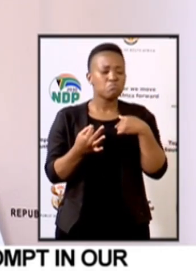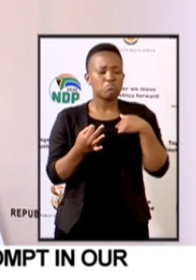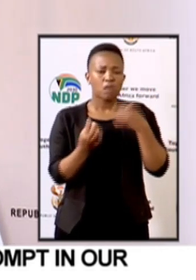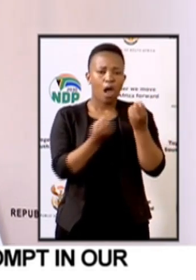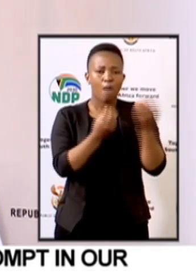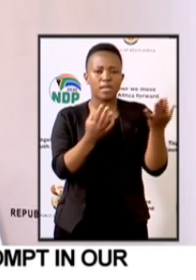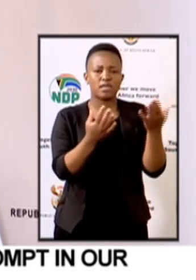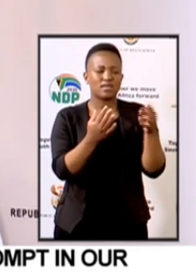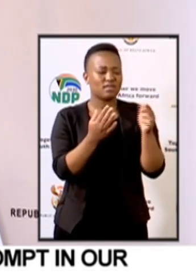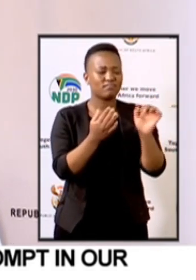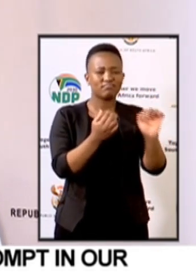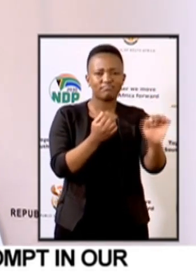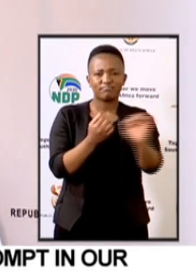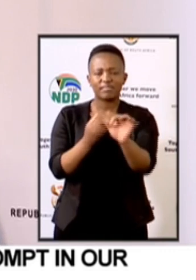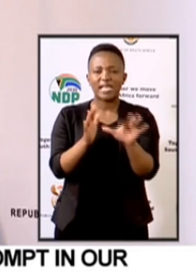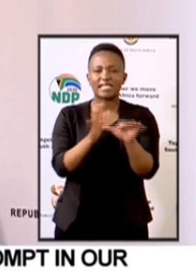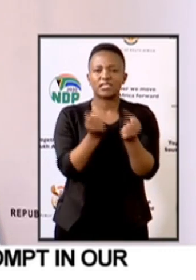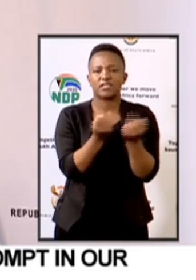In other words,